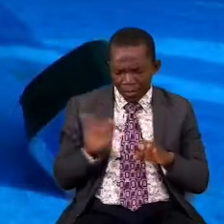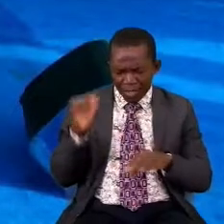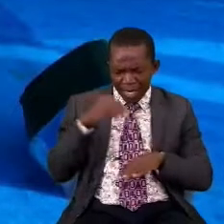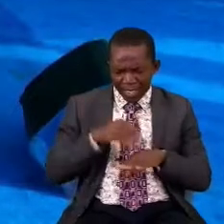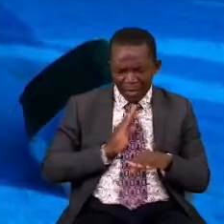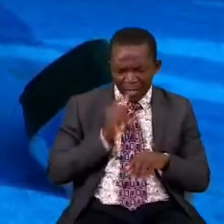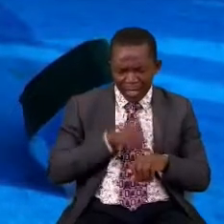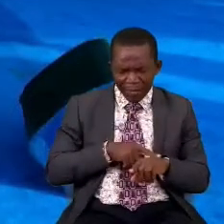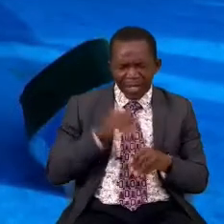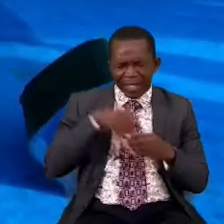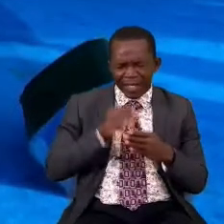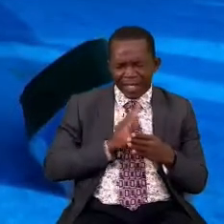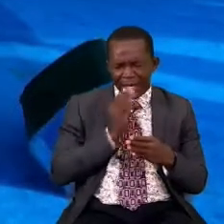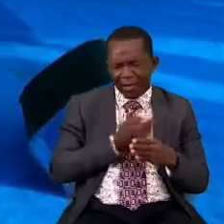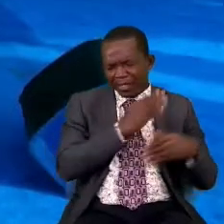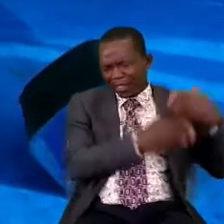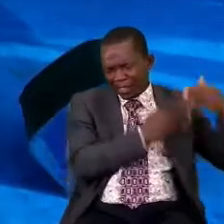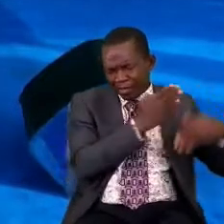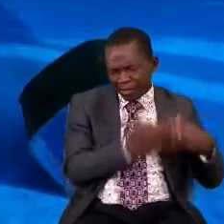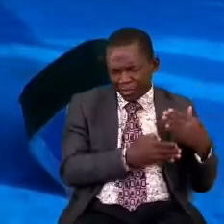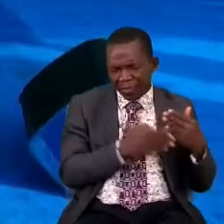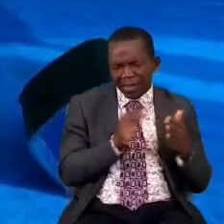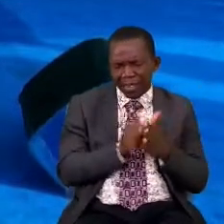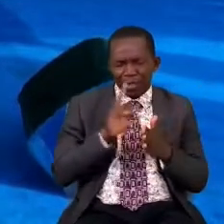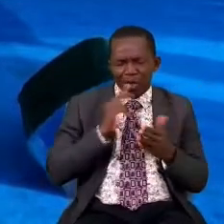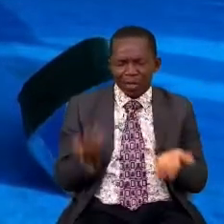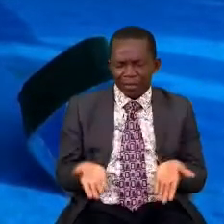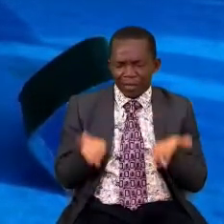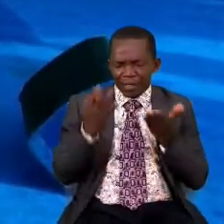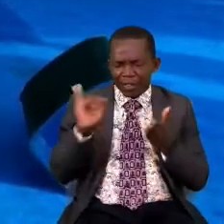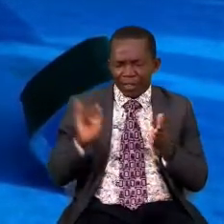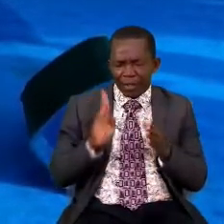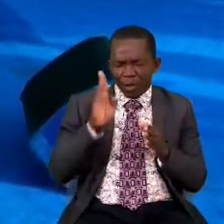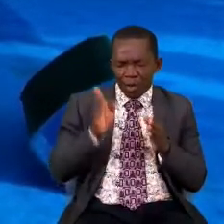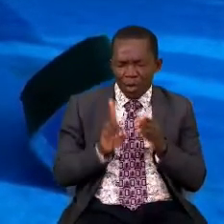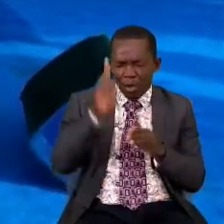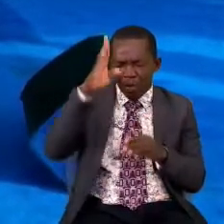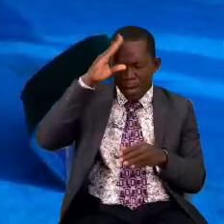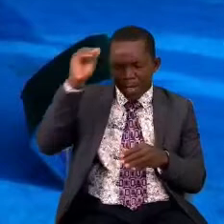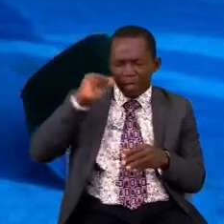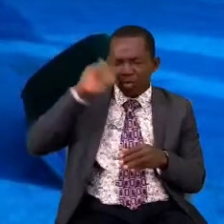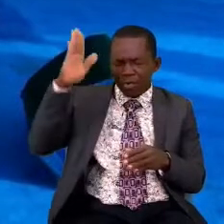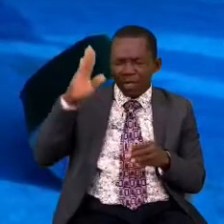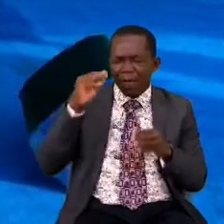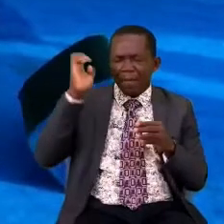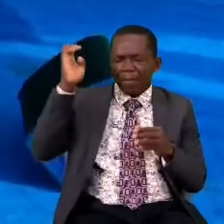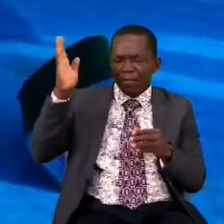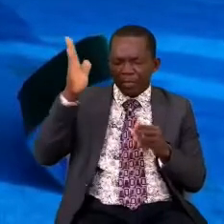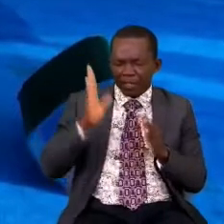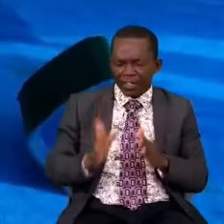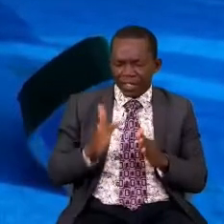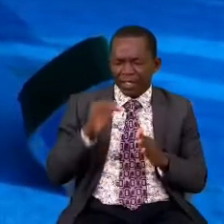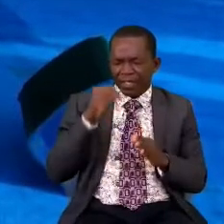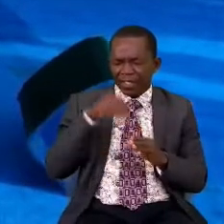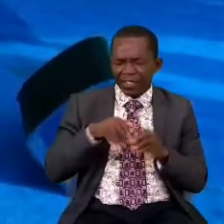ministers in various areas and with various gifts in various denominations. We're